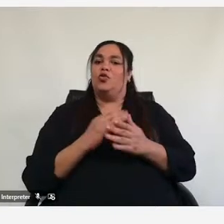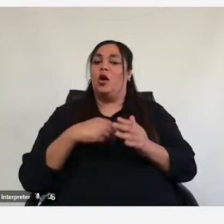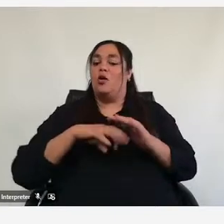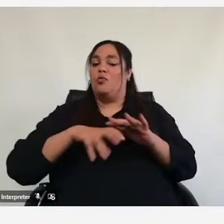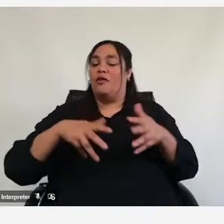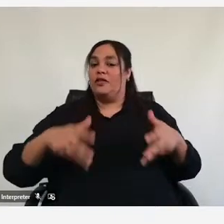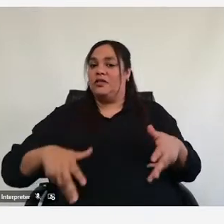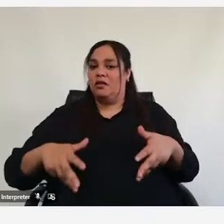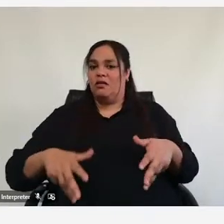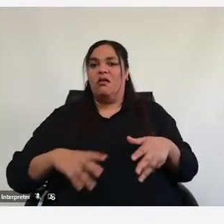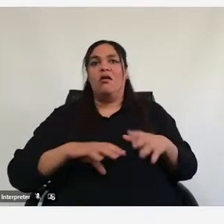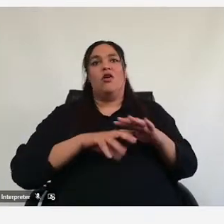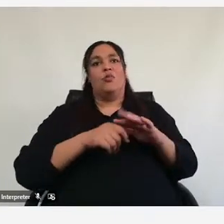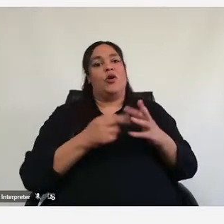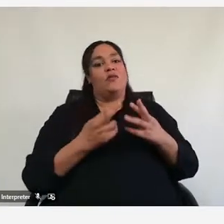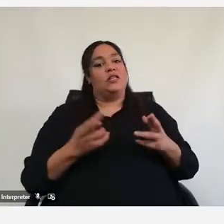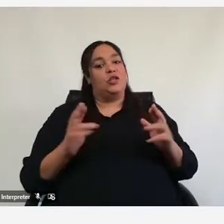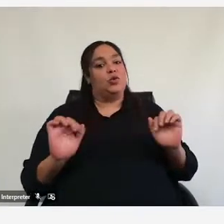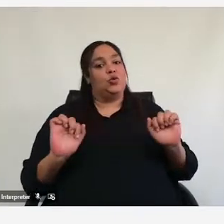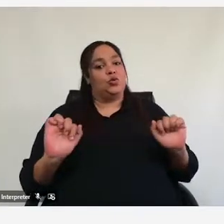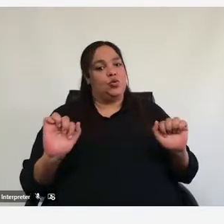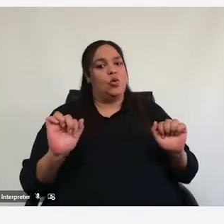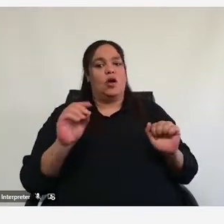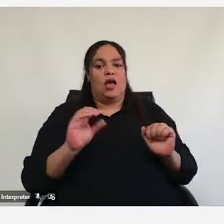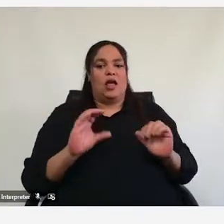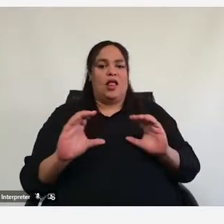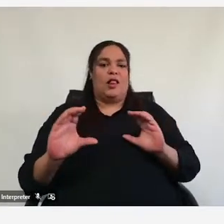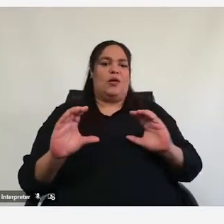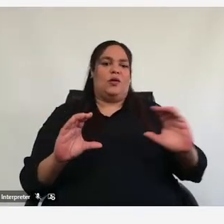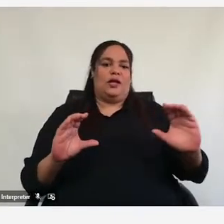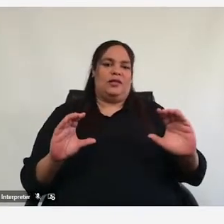province's resources are allocated